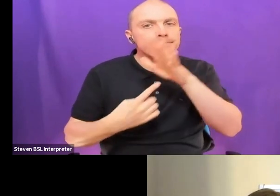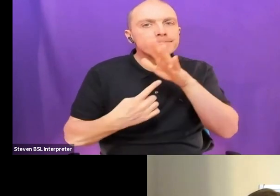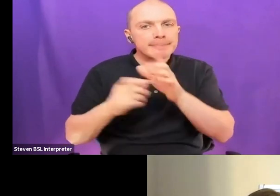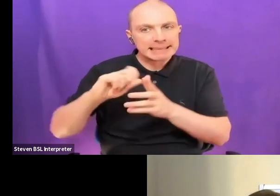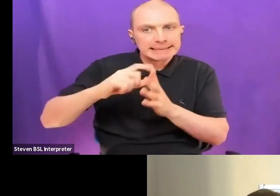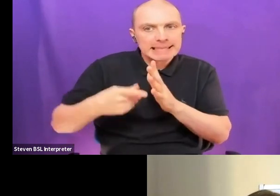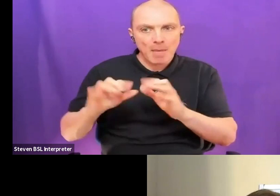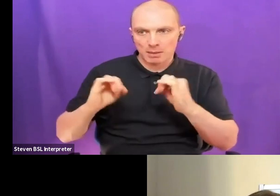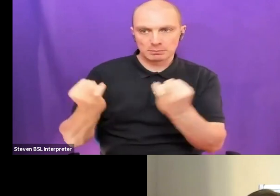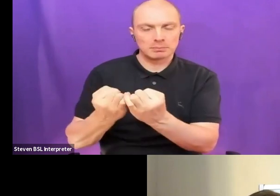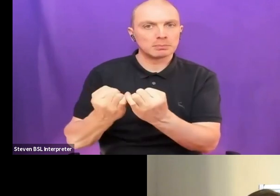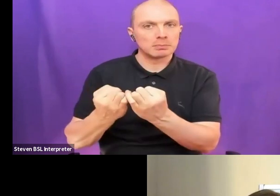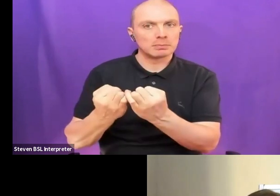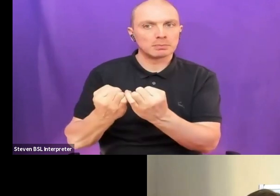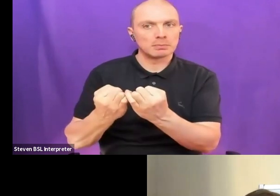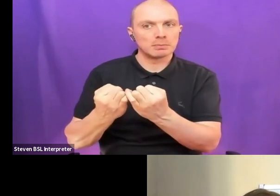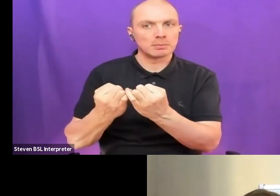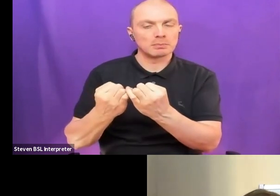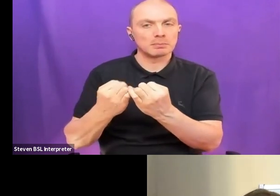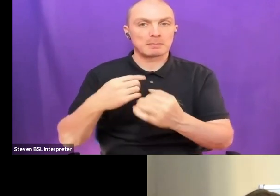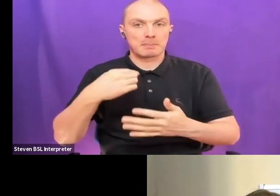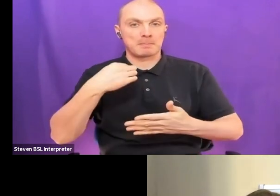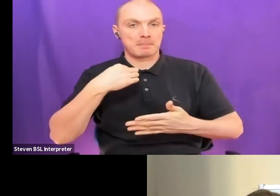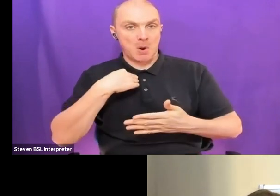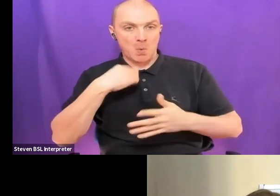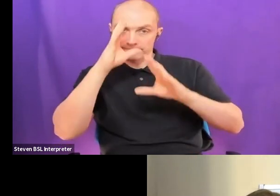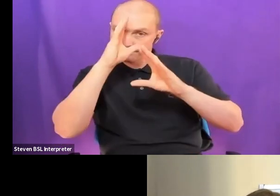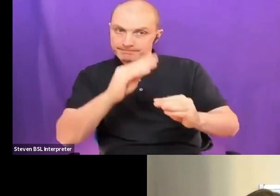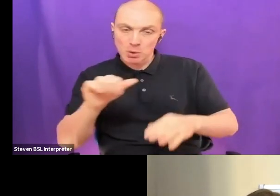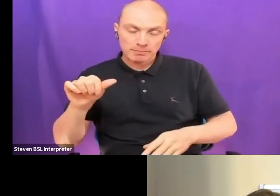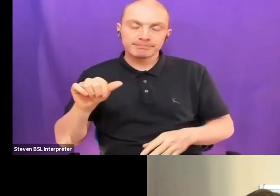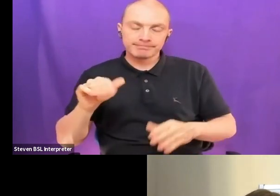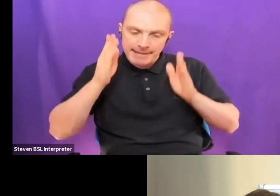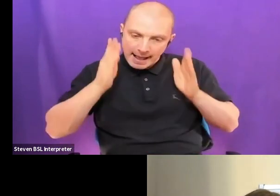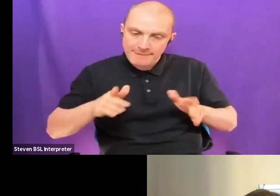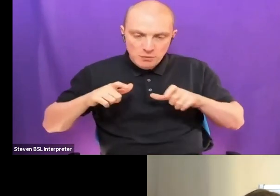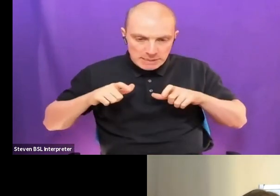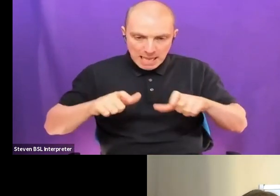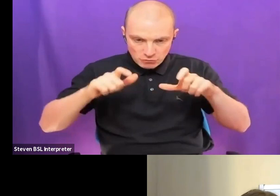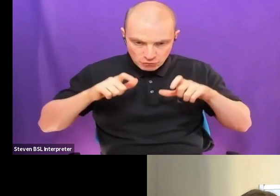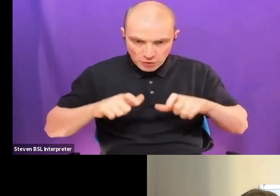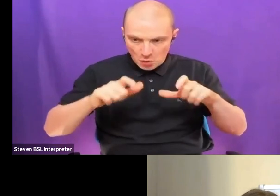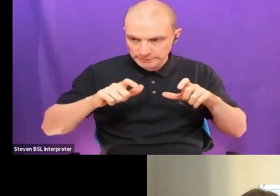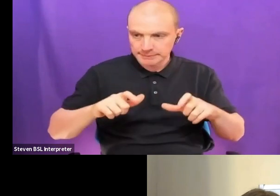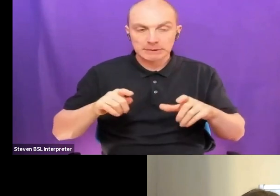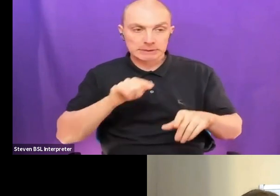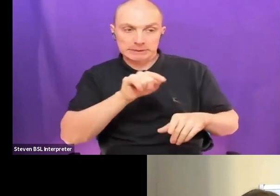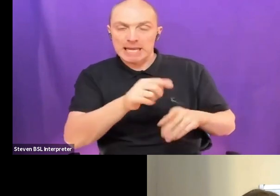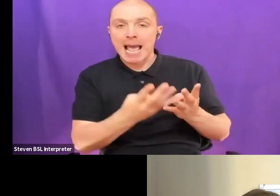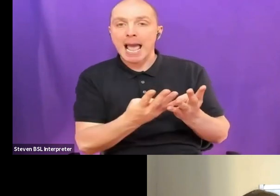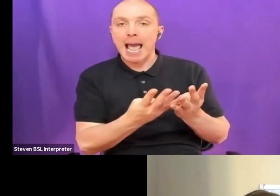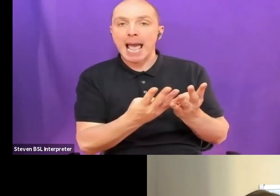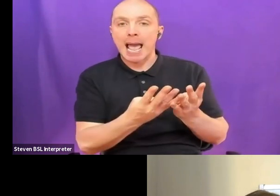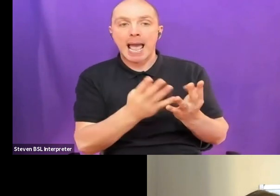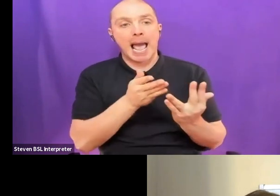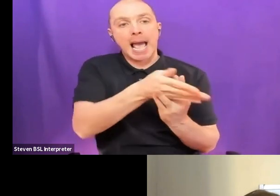advice would obviously continue to do that more so, and especially with access panels. We do have an access